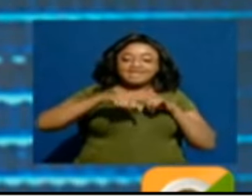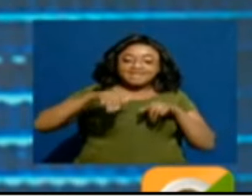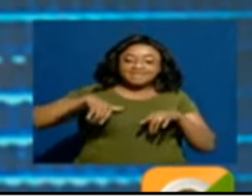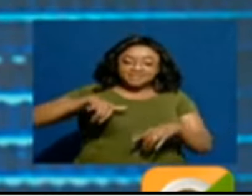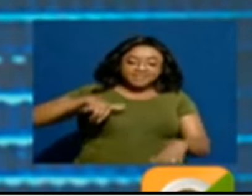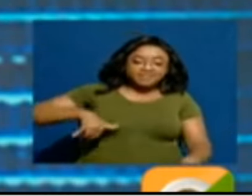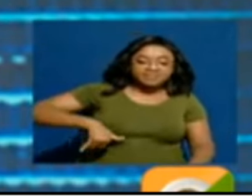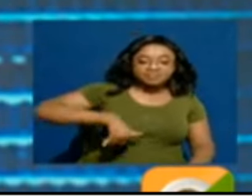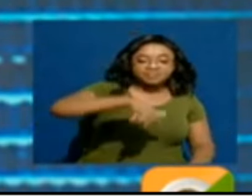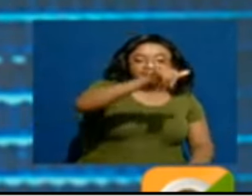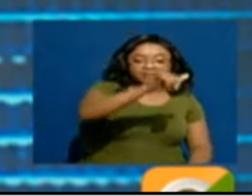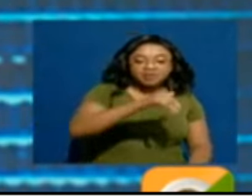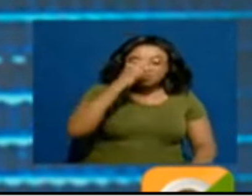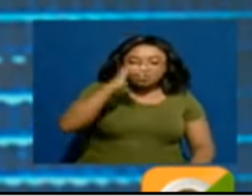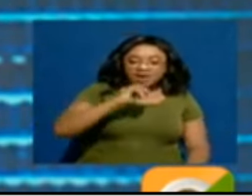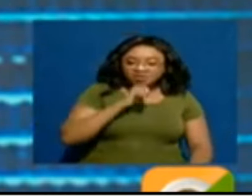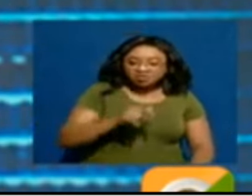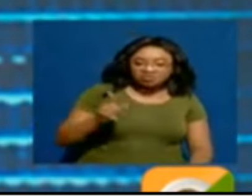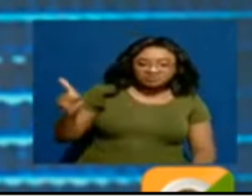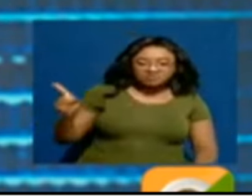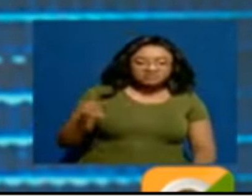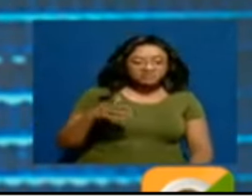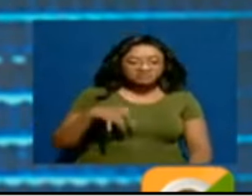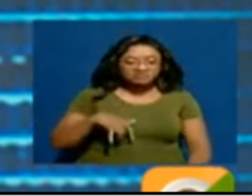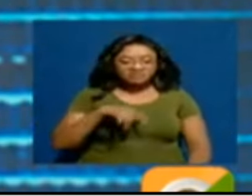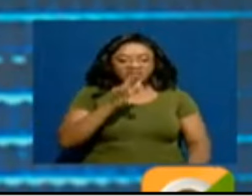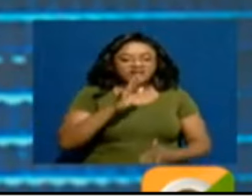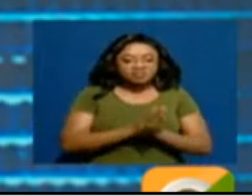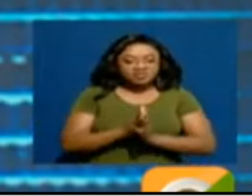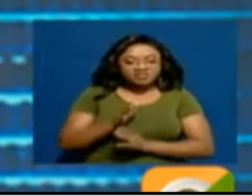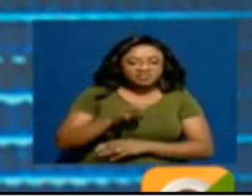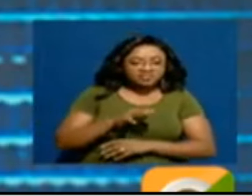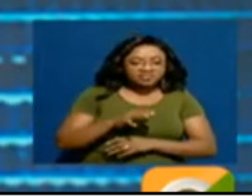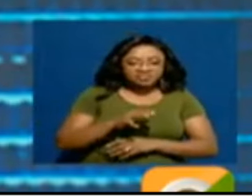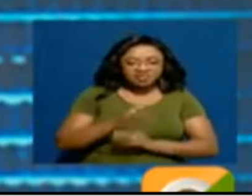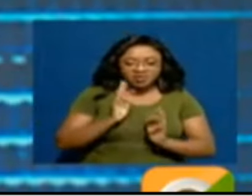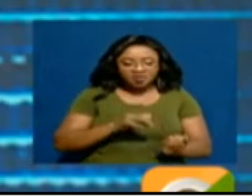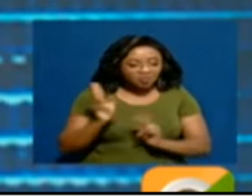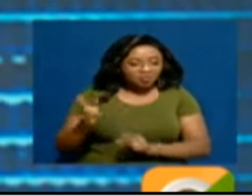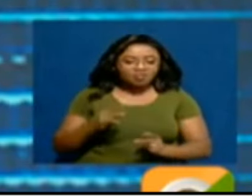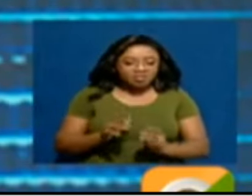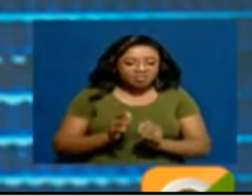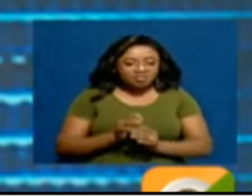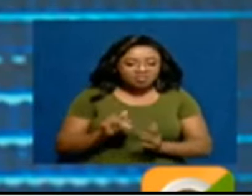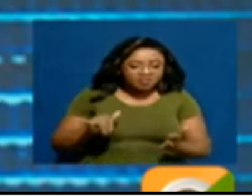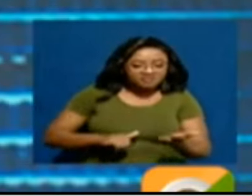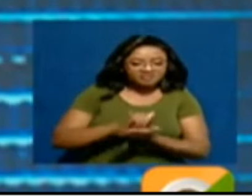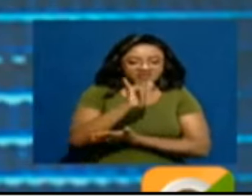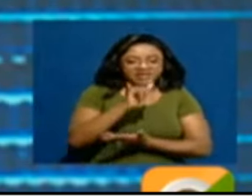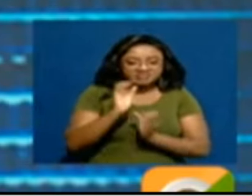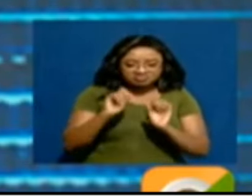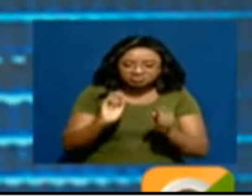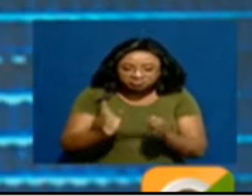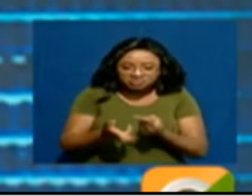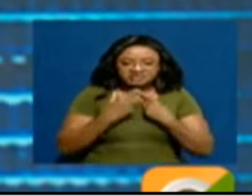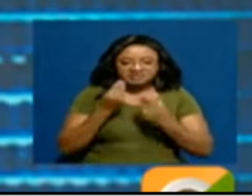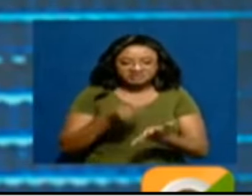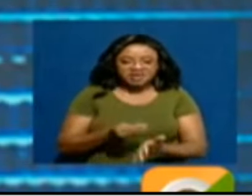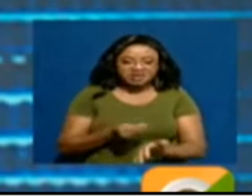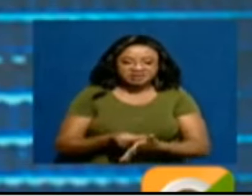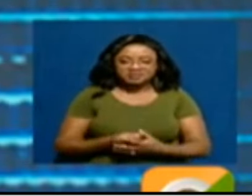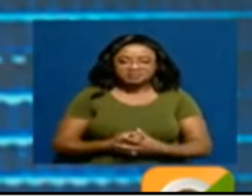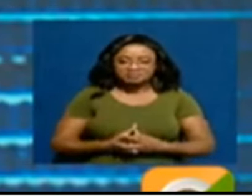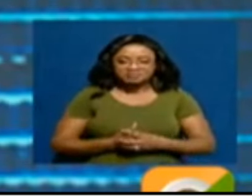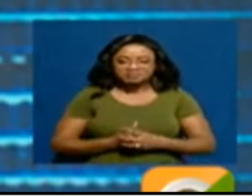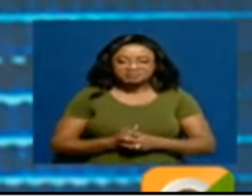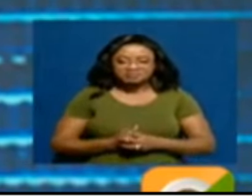his aircraft that is paid for by Kenyans to Dubai, then connect from there? He would have saved some costs. So we are saying it